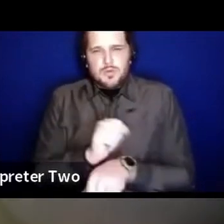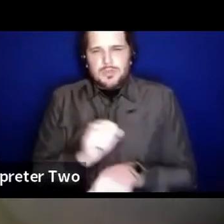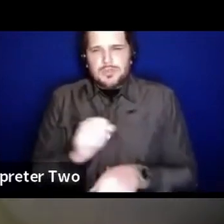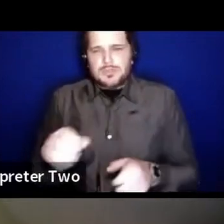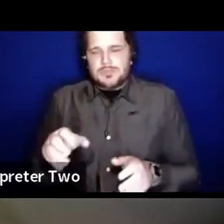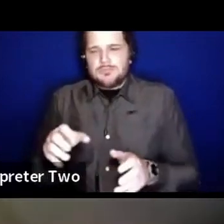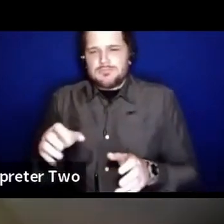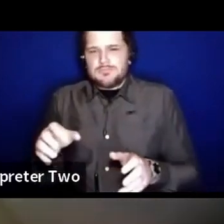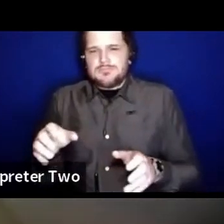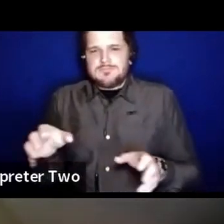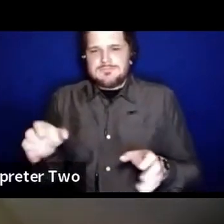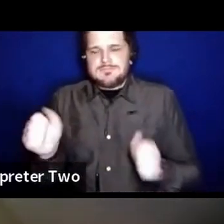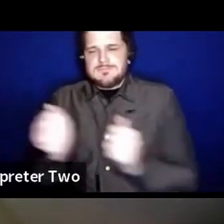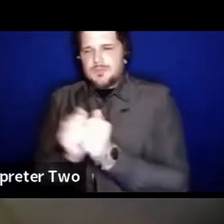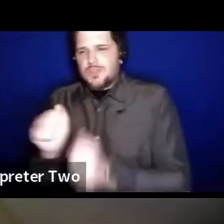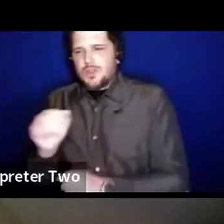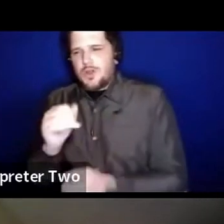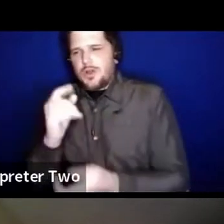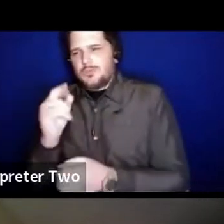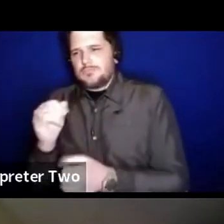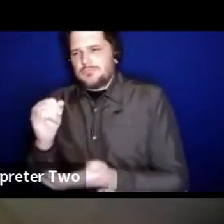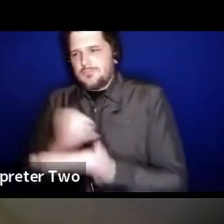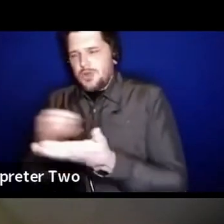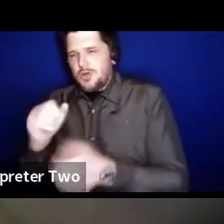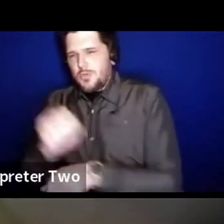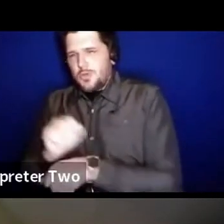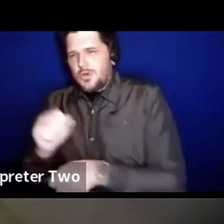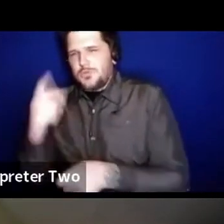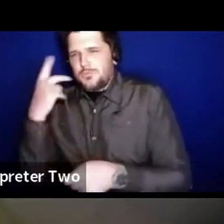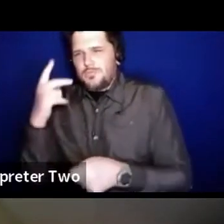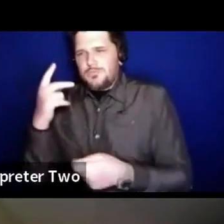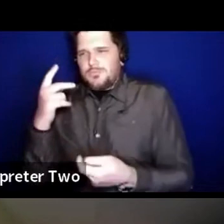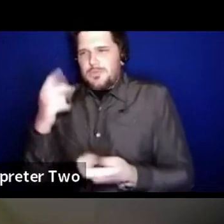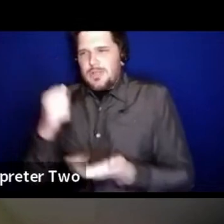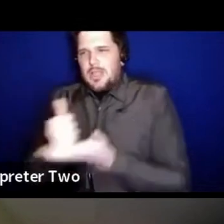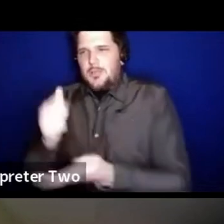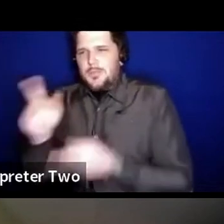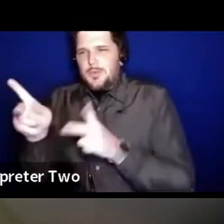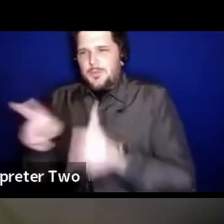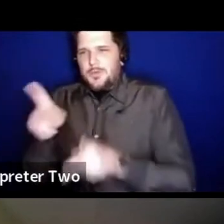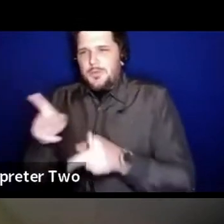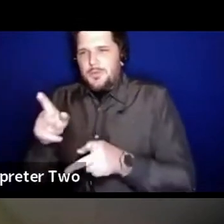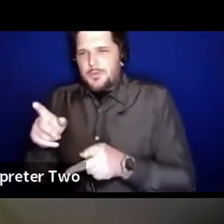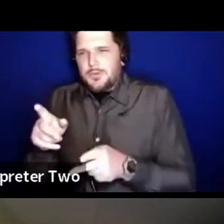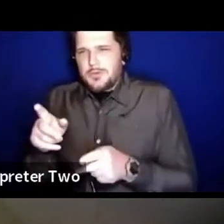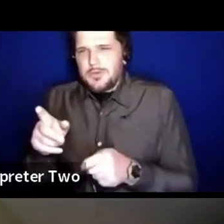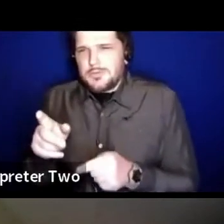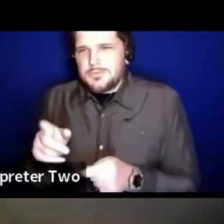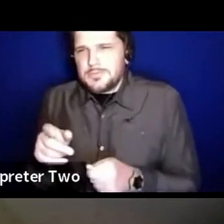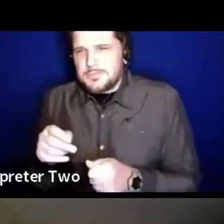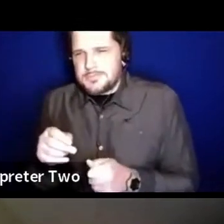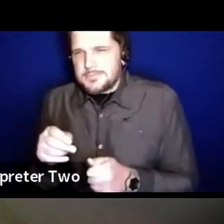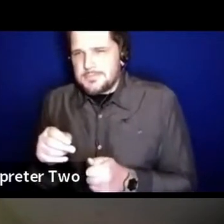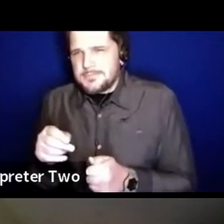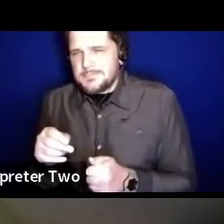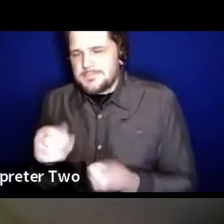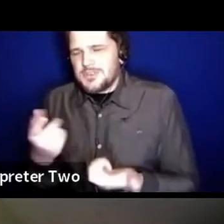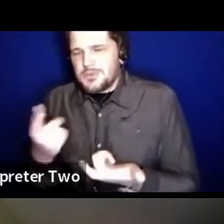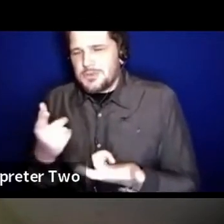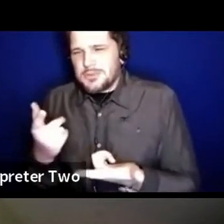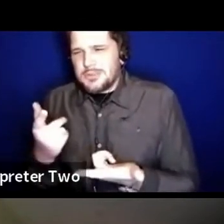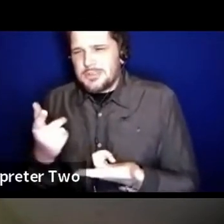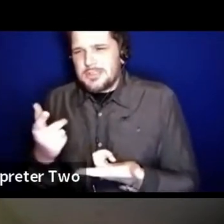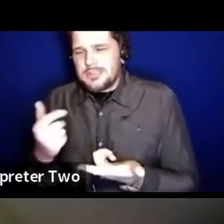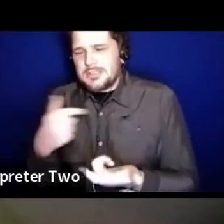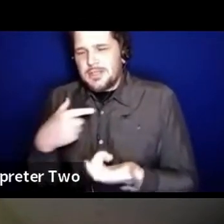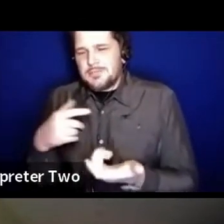art institutions where a lot of those bodies move or are erased from moving. So yeah,